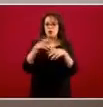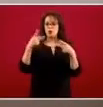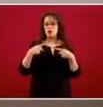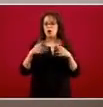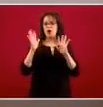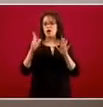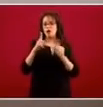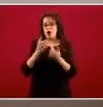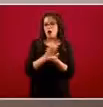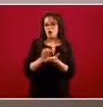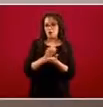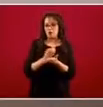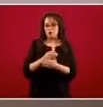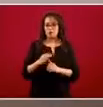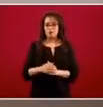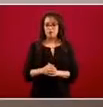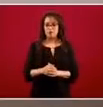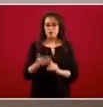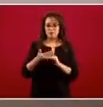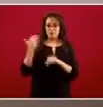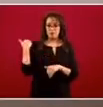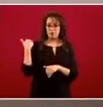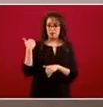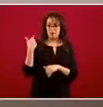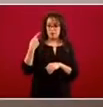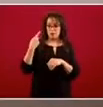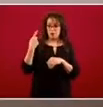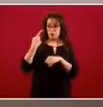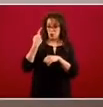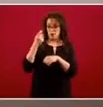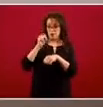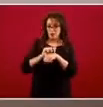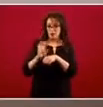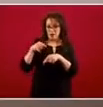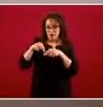is the curve supposed to look in order to know if we extend the period or not?